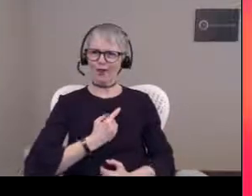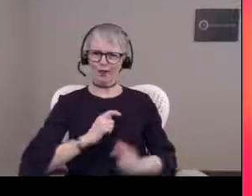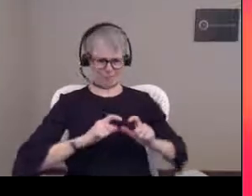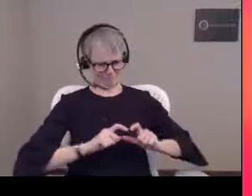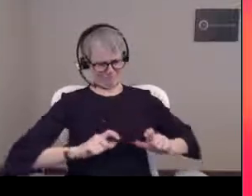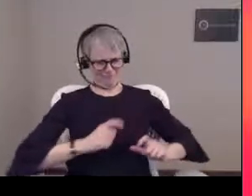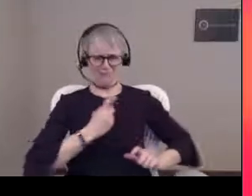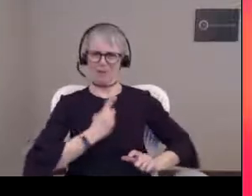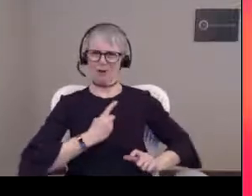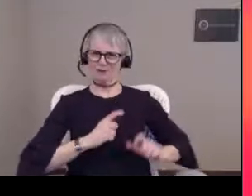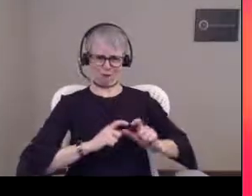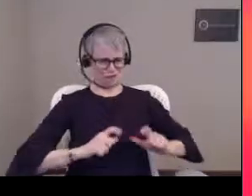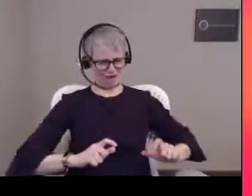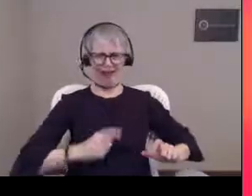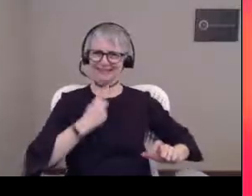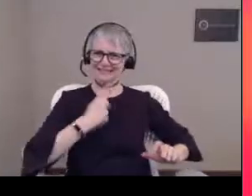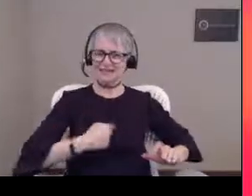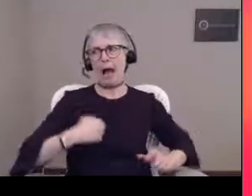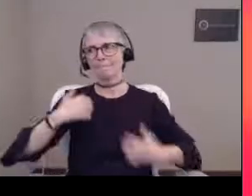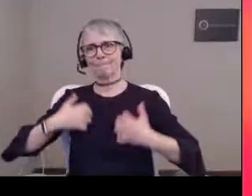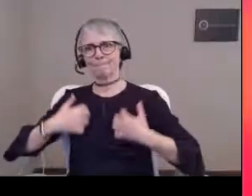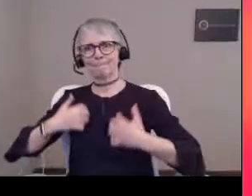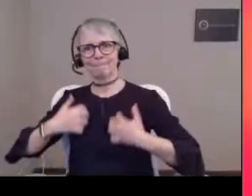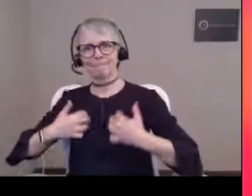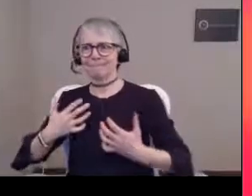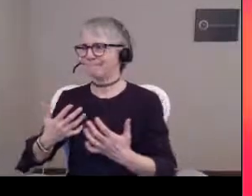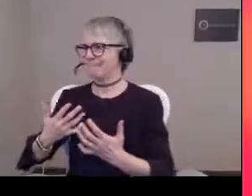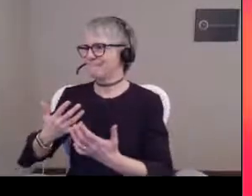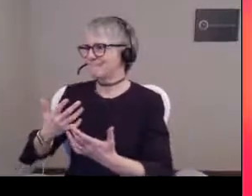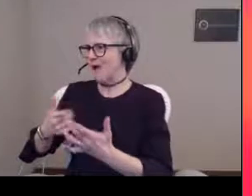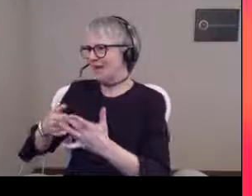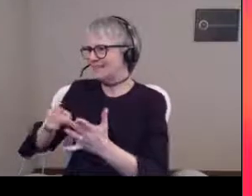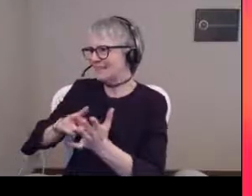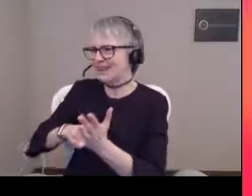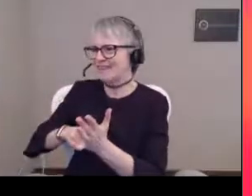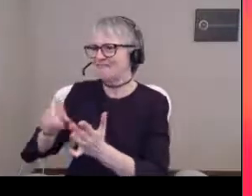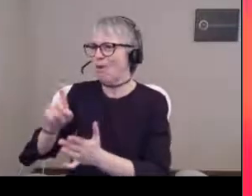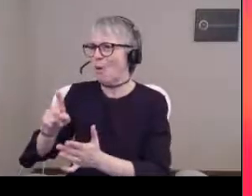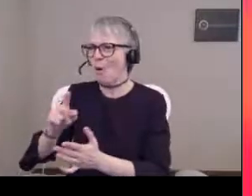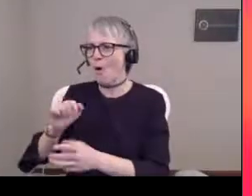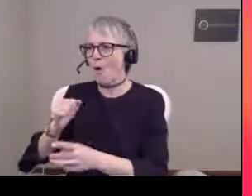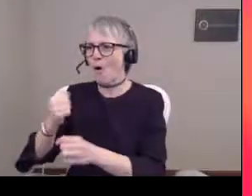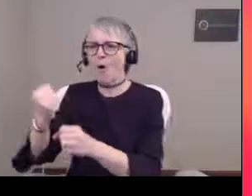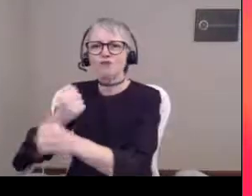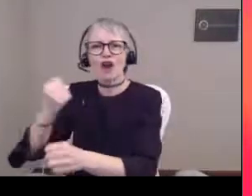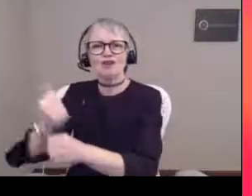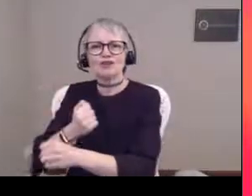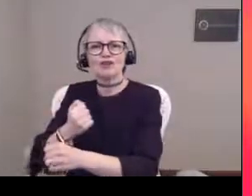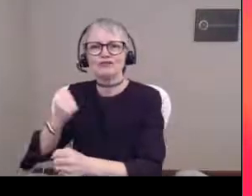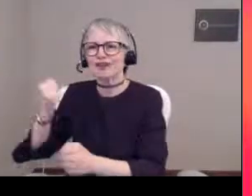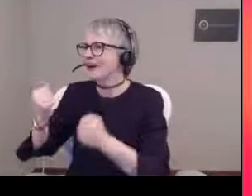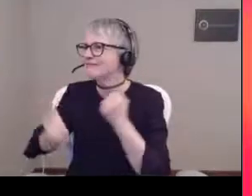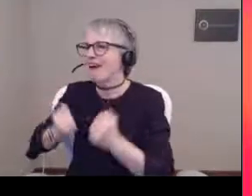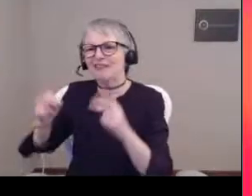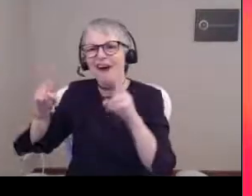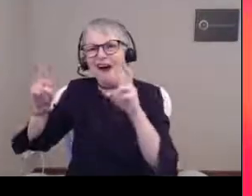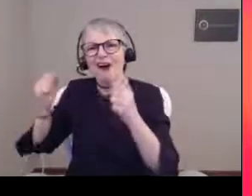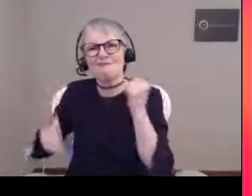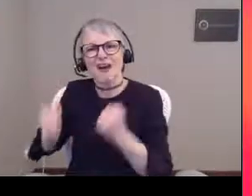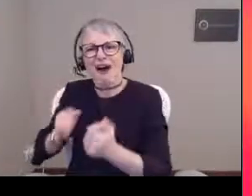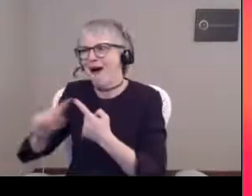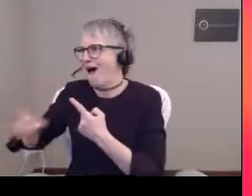working for ITV as a production runner because I really love the shows, blah, blah, blah, whatever it might be. Because